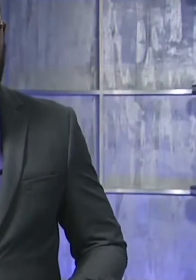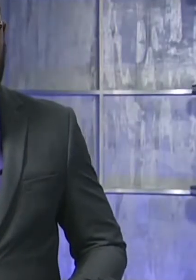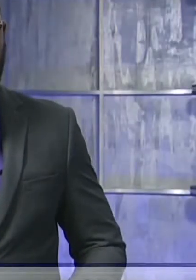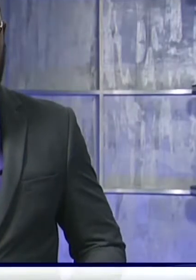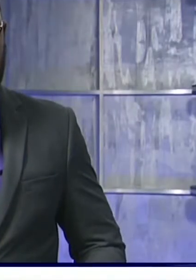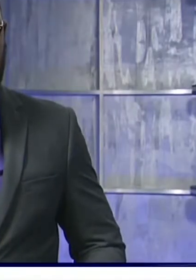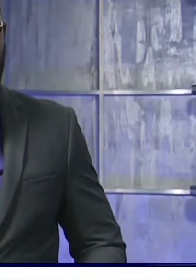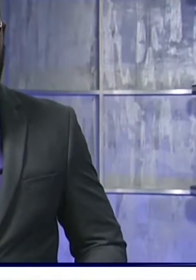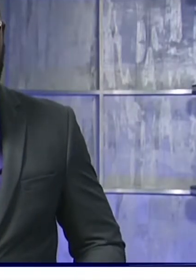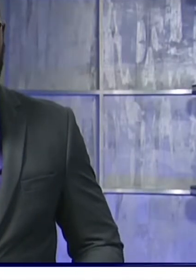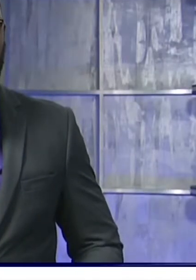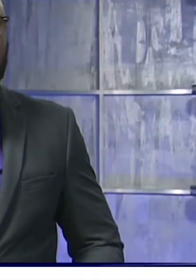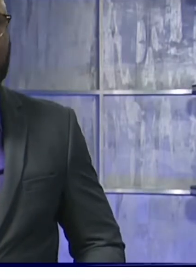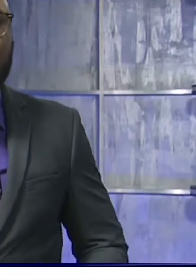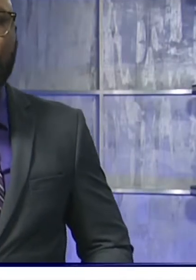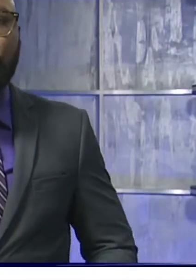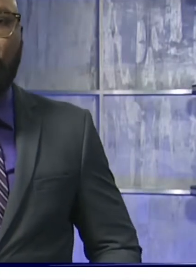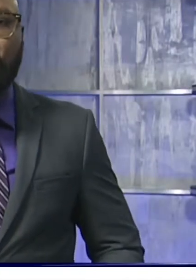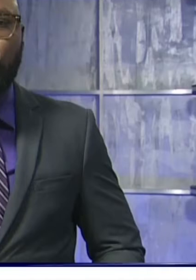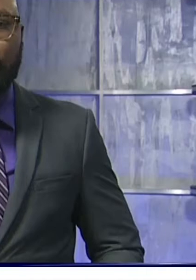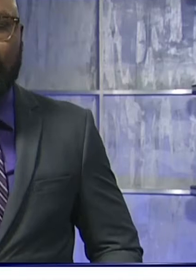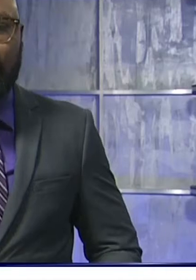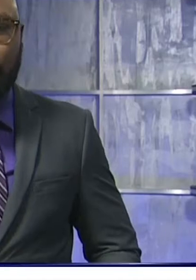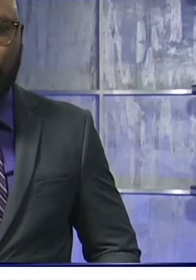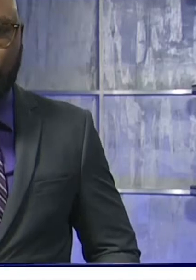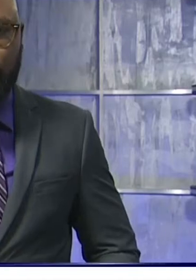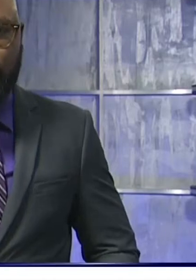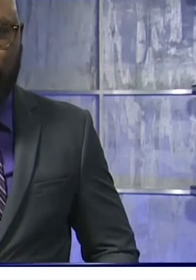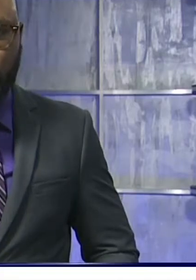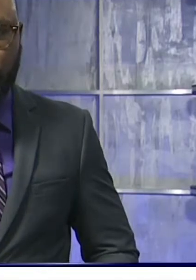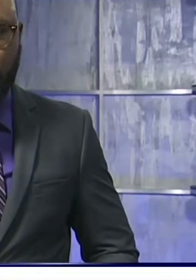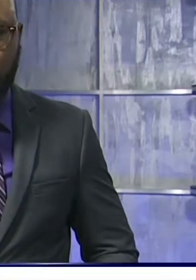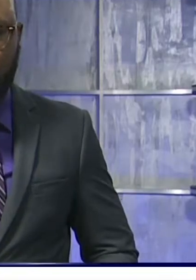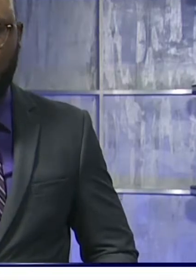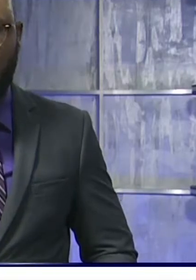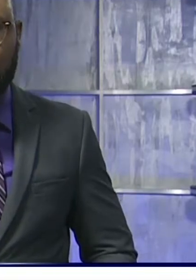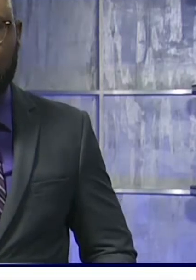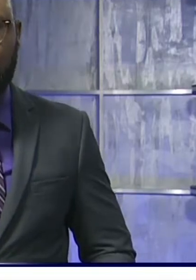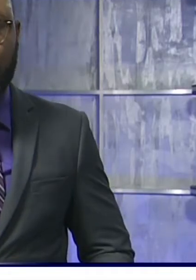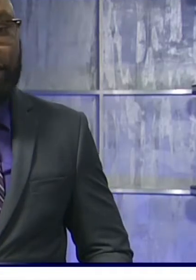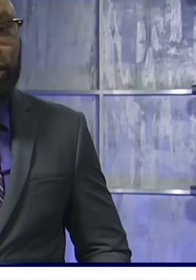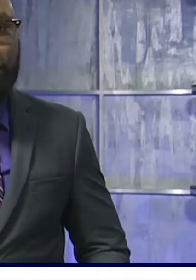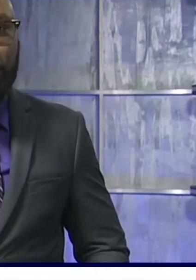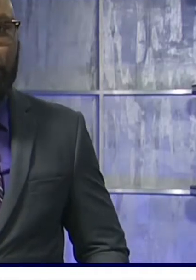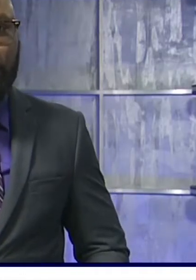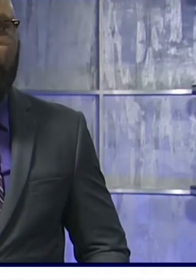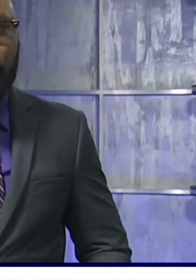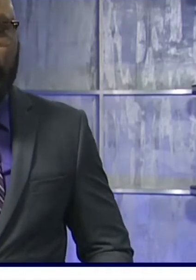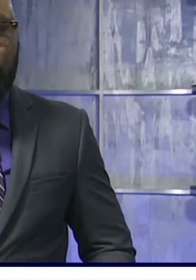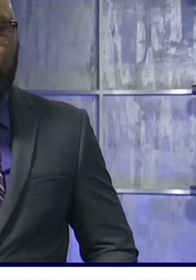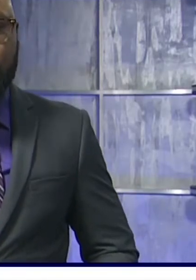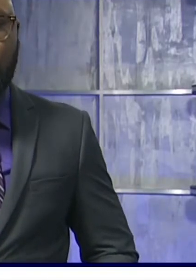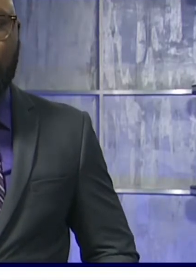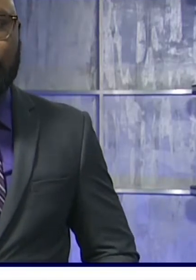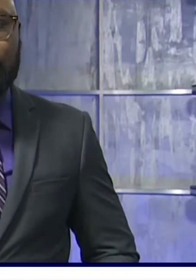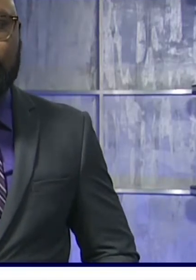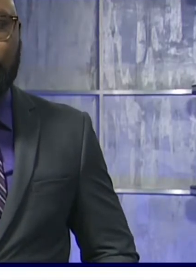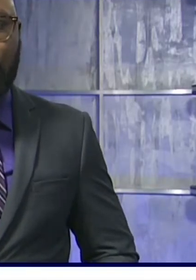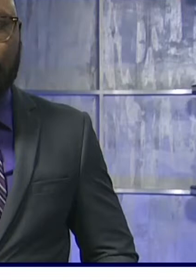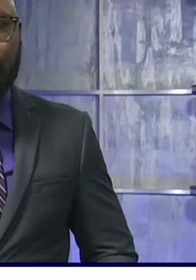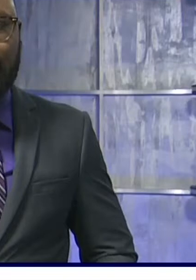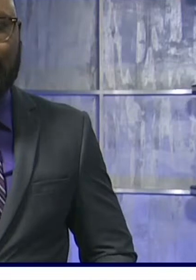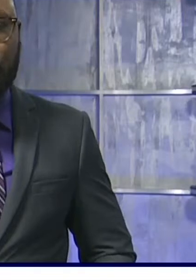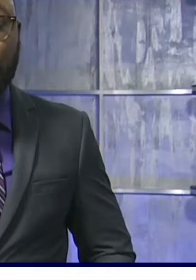Making headlines tonight, a new organization launched with an aim of bringing out the star quality in the nation's youth. The Small